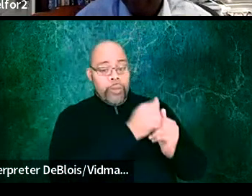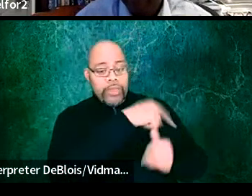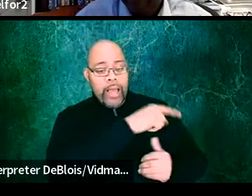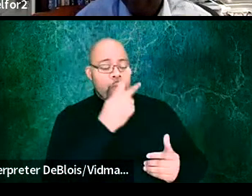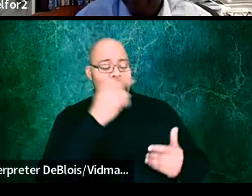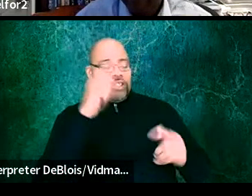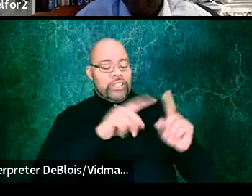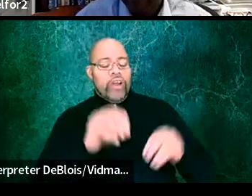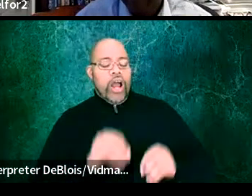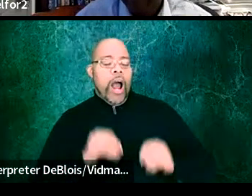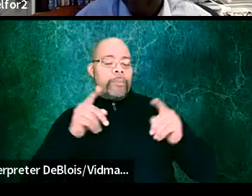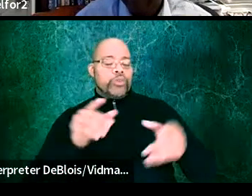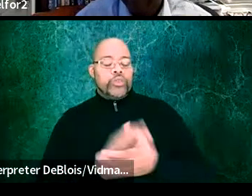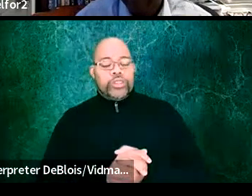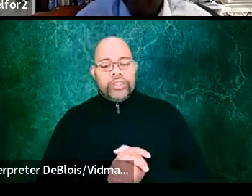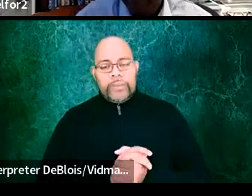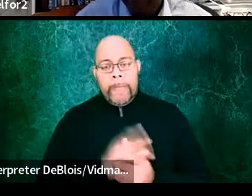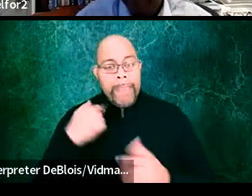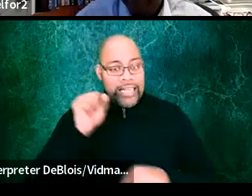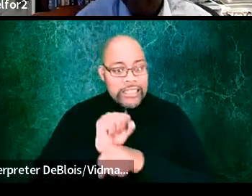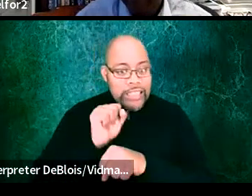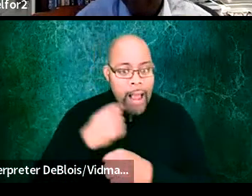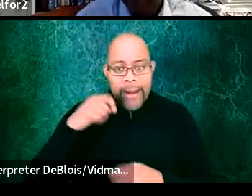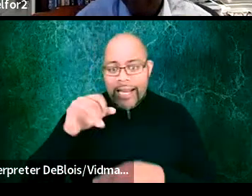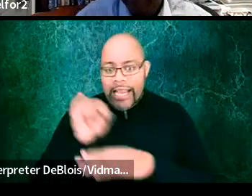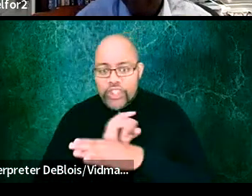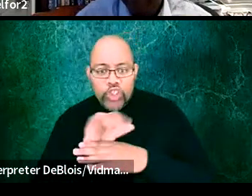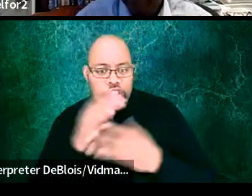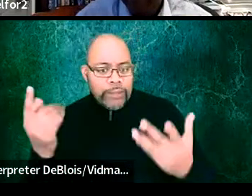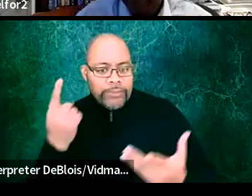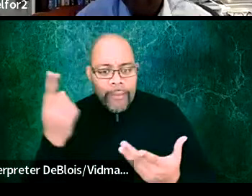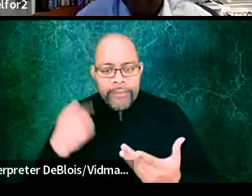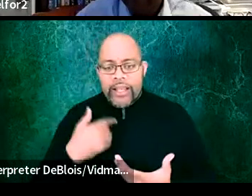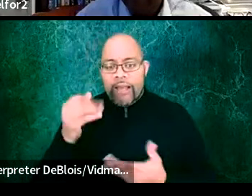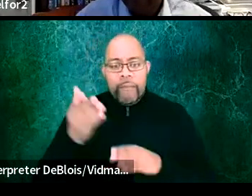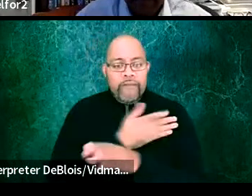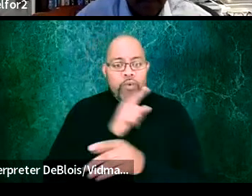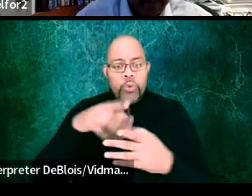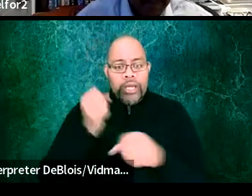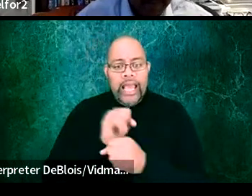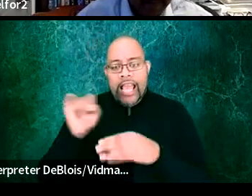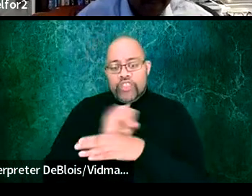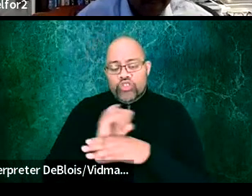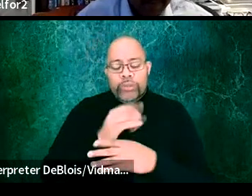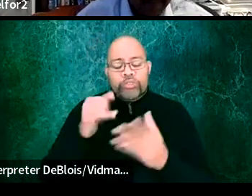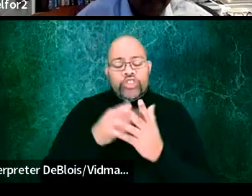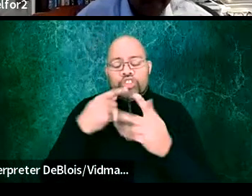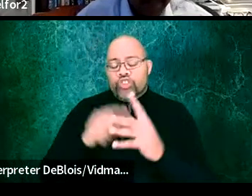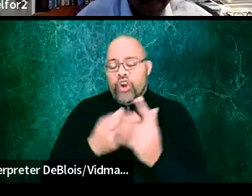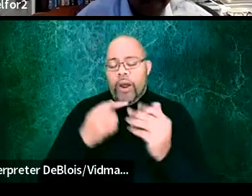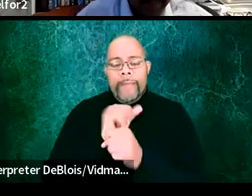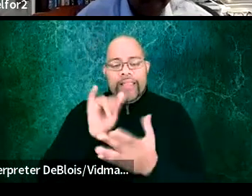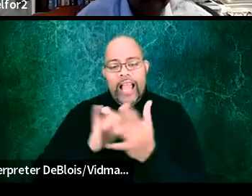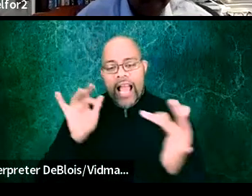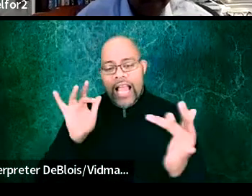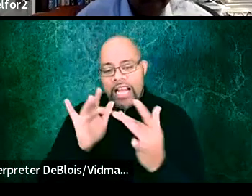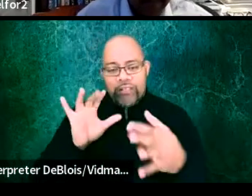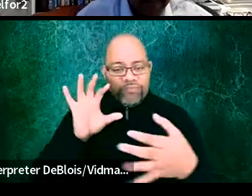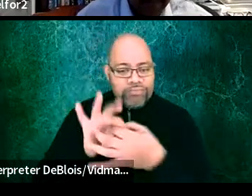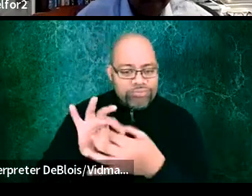different opportunities. I need a job, I need an internship. Even before you get an internship, just start making those